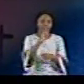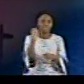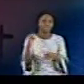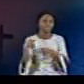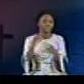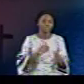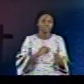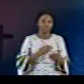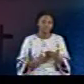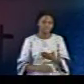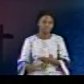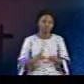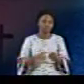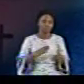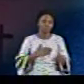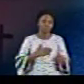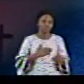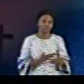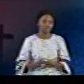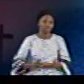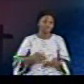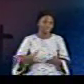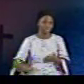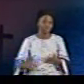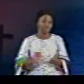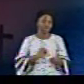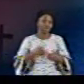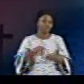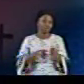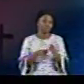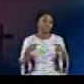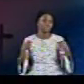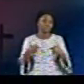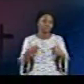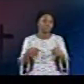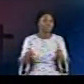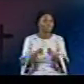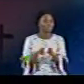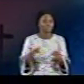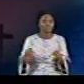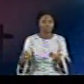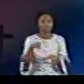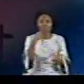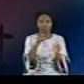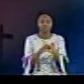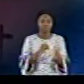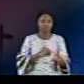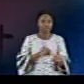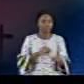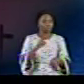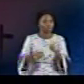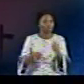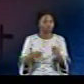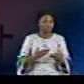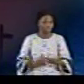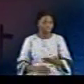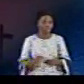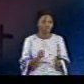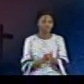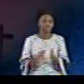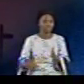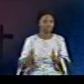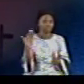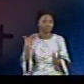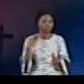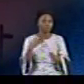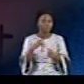child, I have this pain. Although they said I shall not born that child. So I said I would deliver